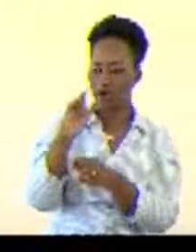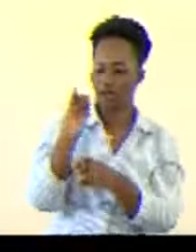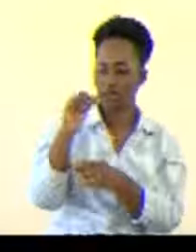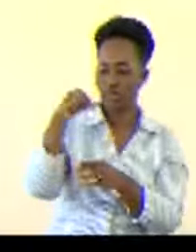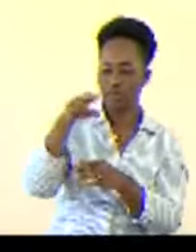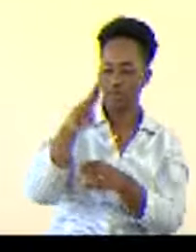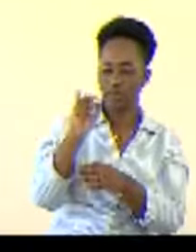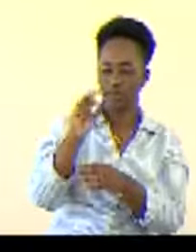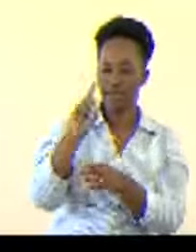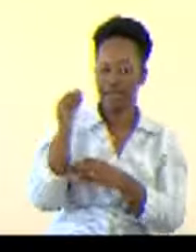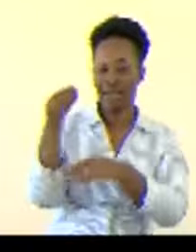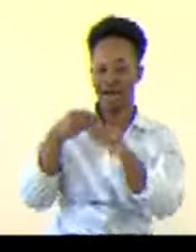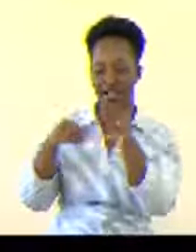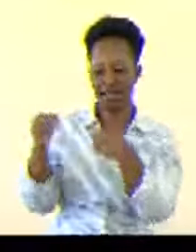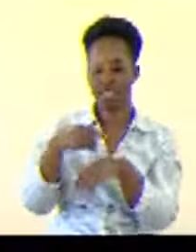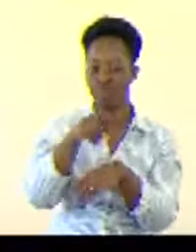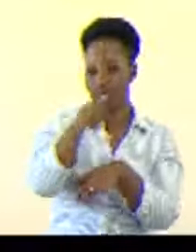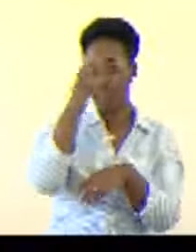liquid capital.